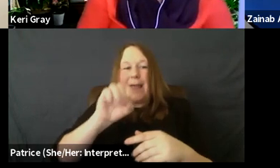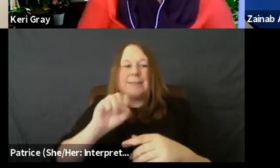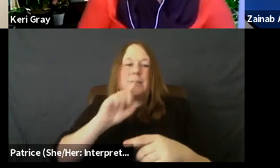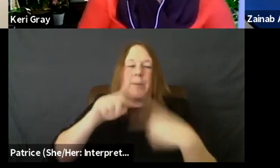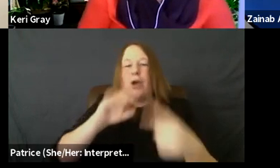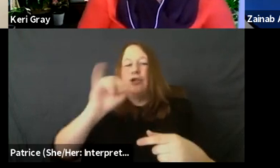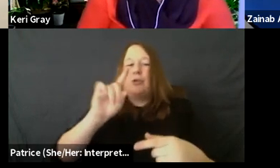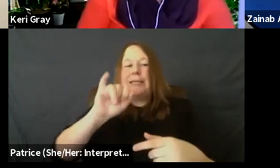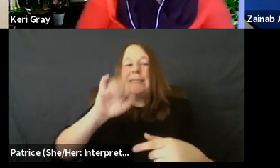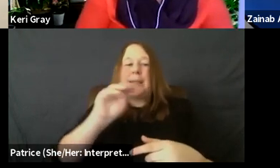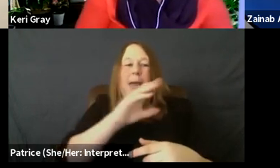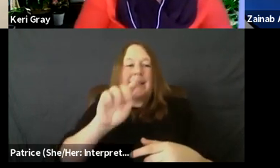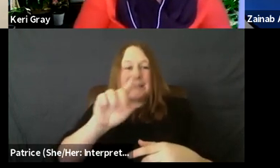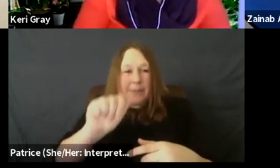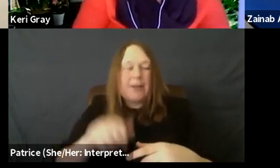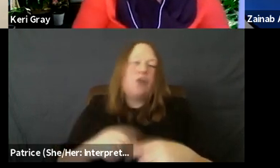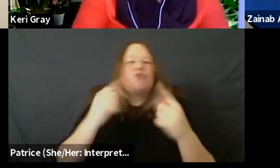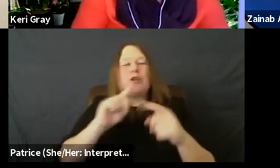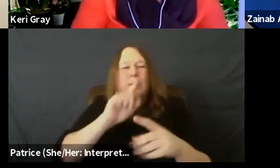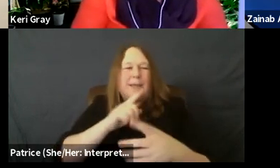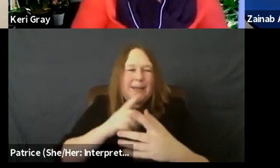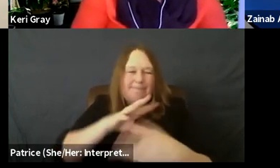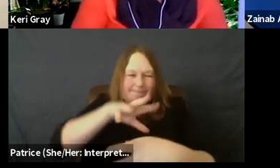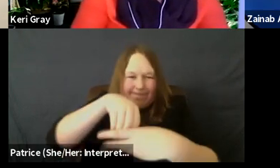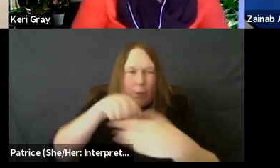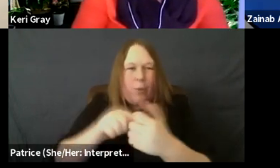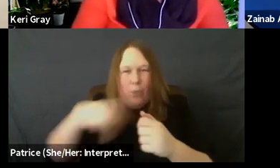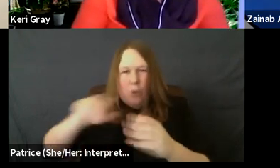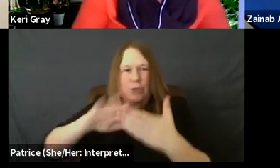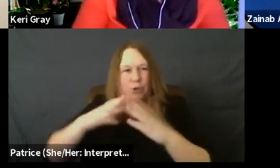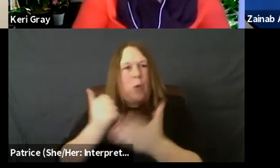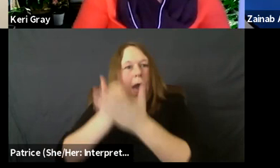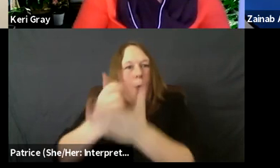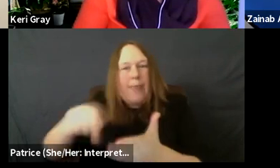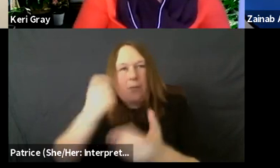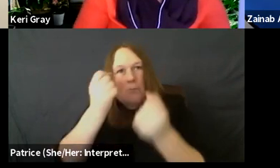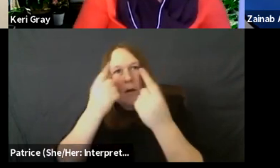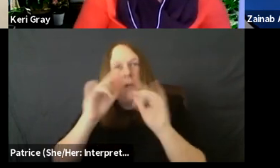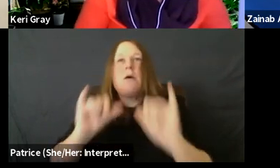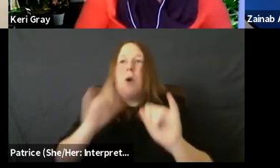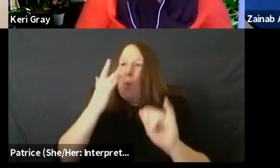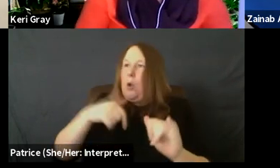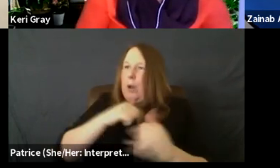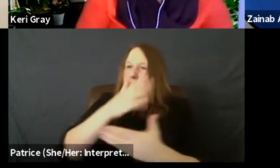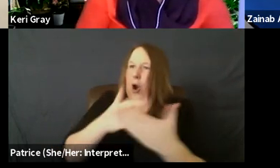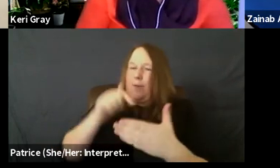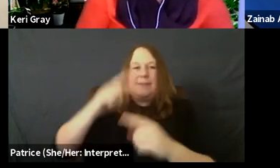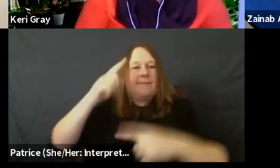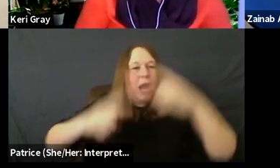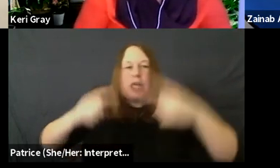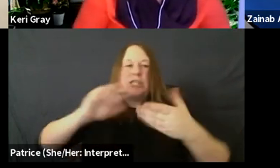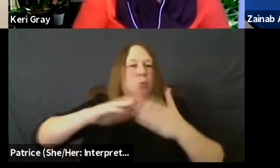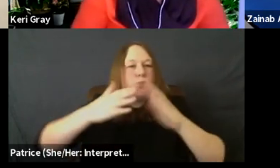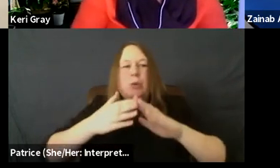and disability, and trying to really get into these communities and help them understand why we are a part of the various